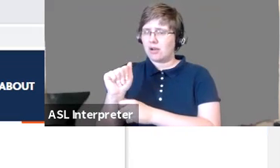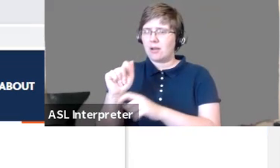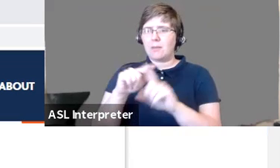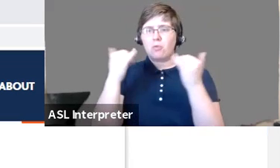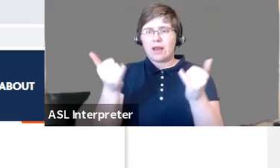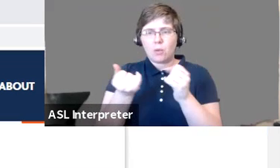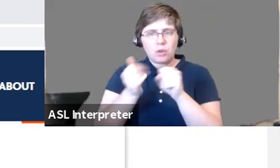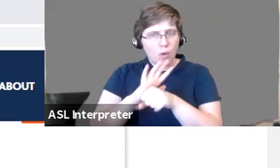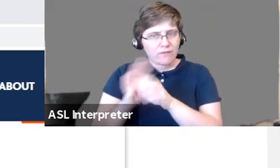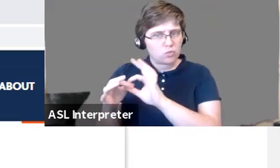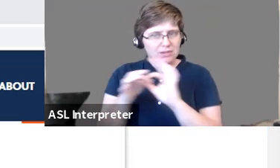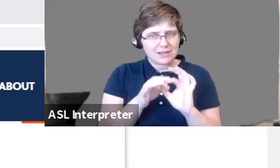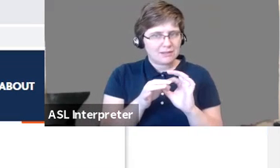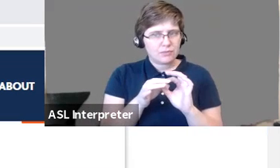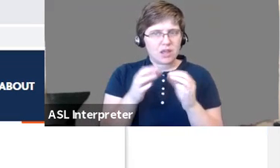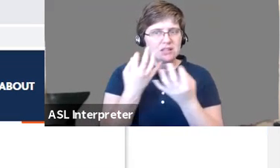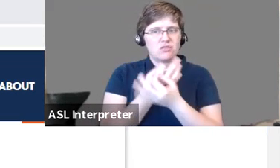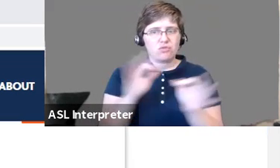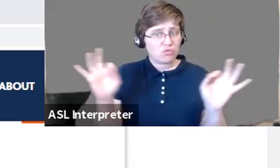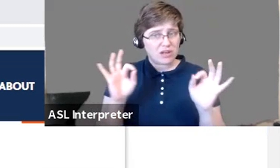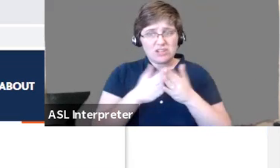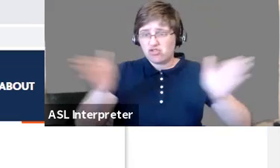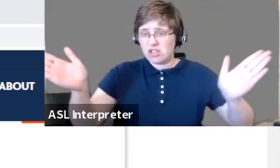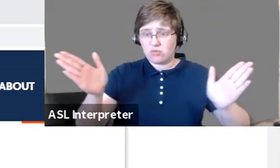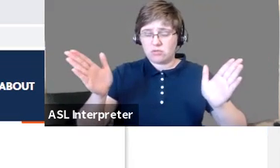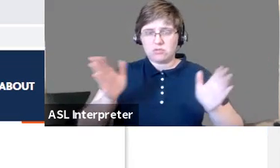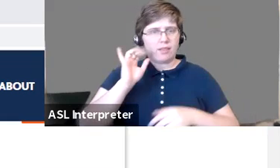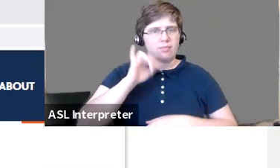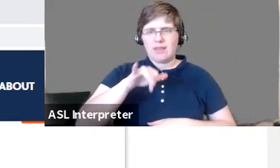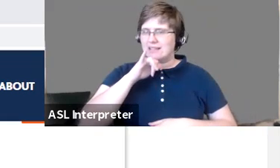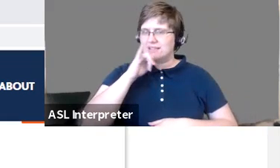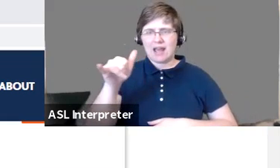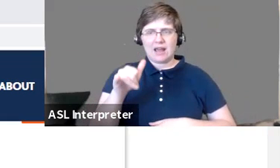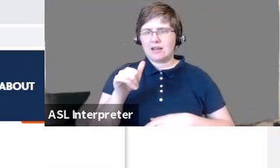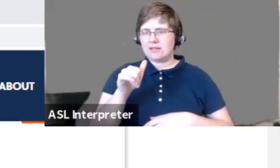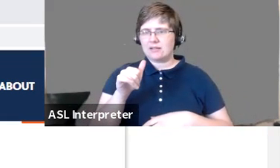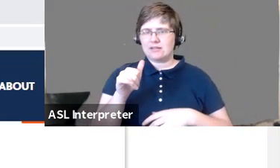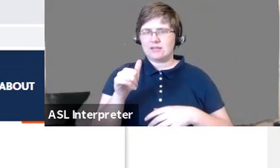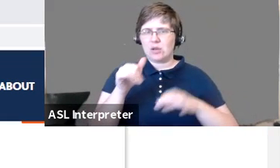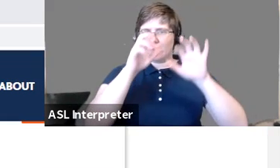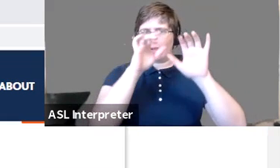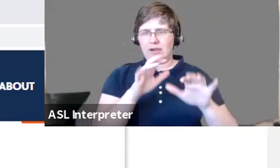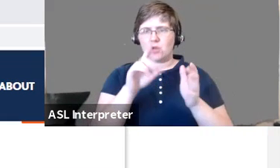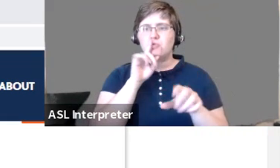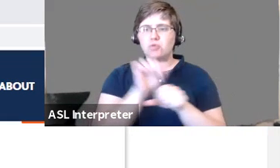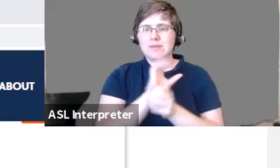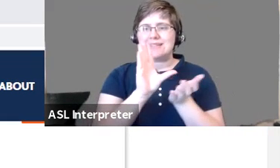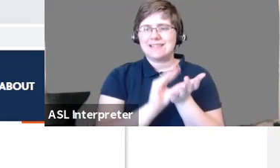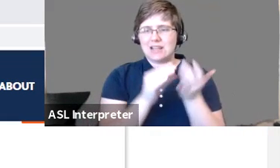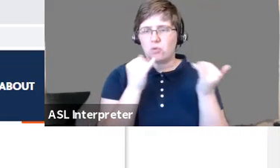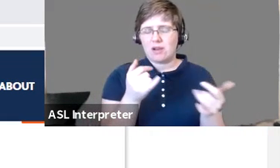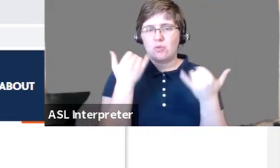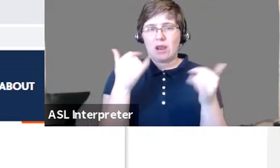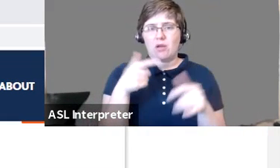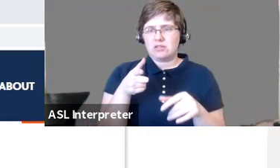COVID right now, they're free all the way around. So that's not going to populate an actual discount. It's going to go with the